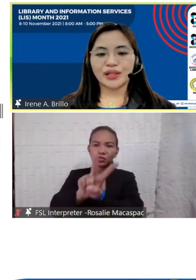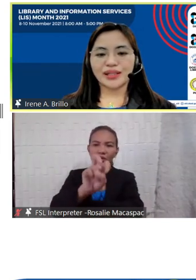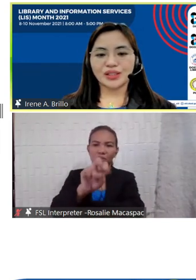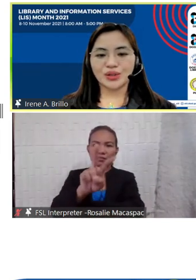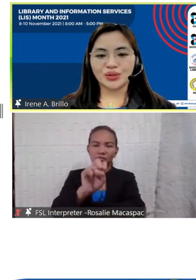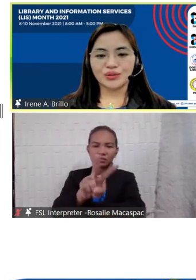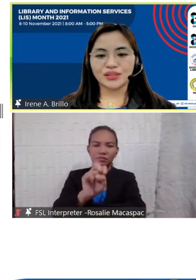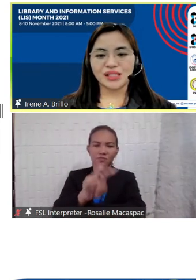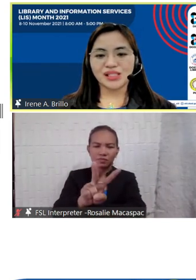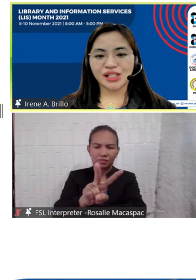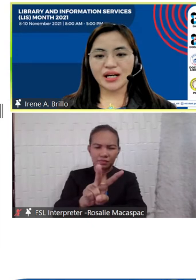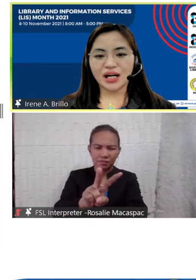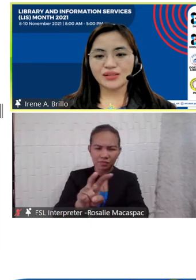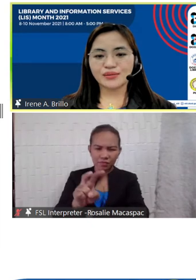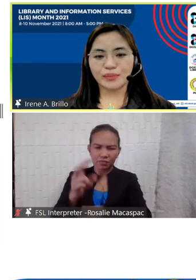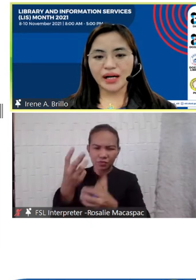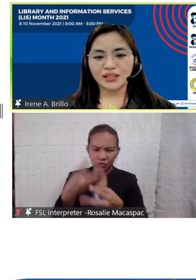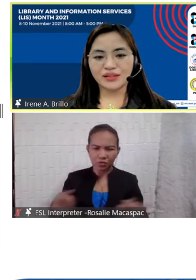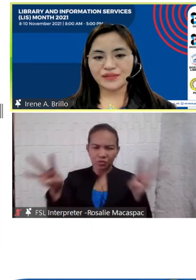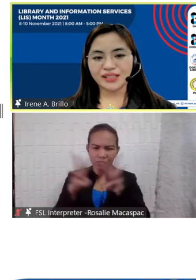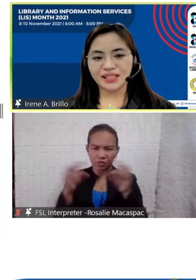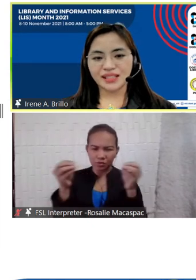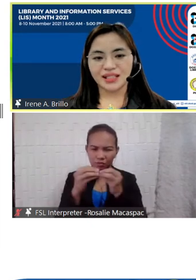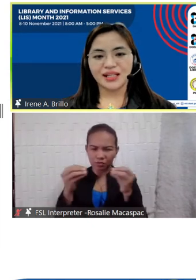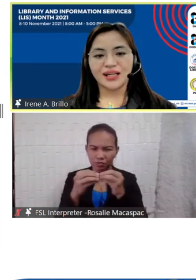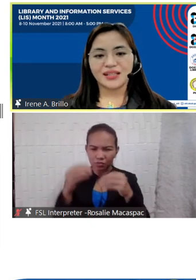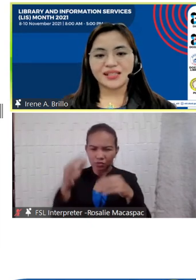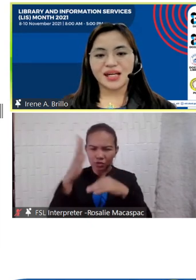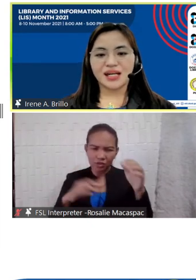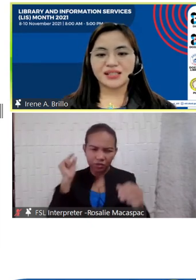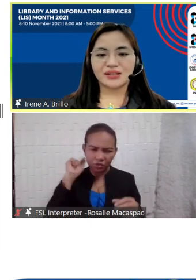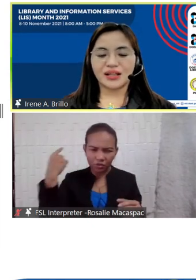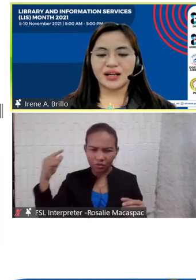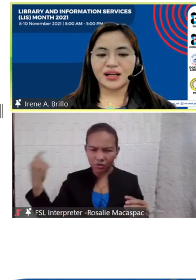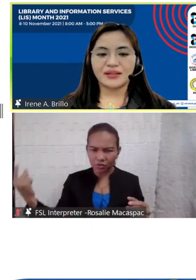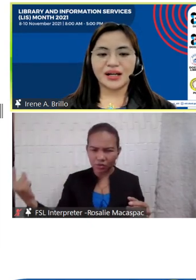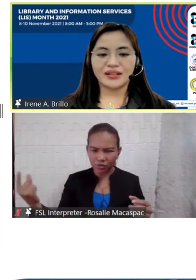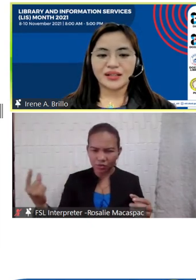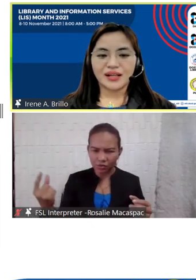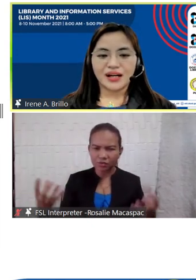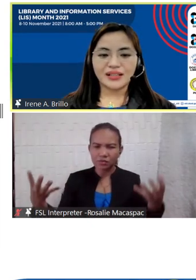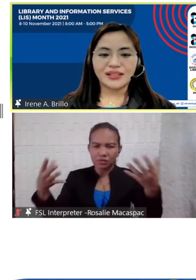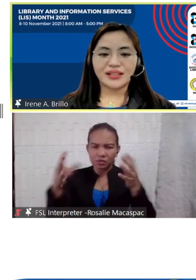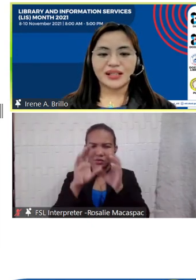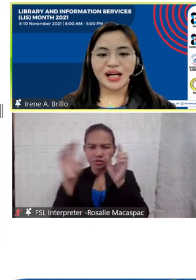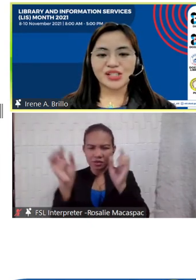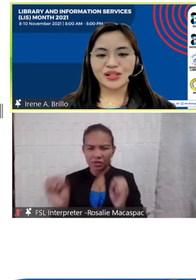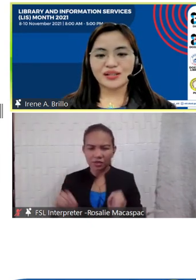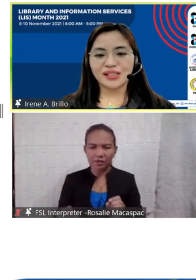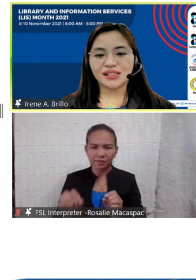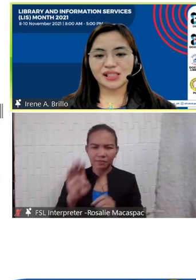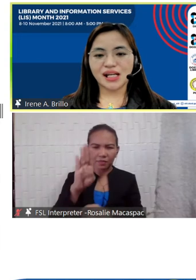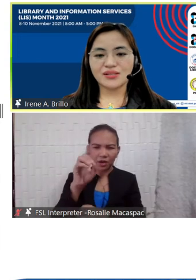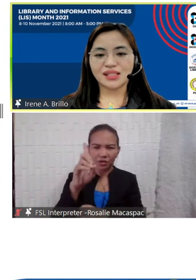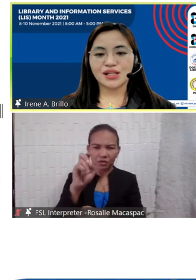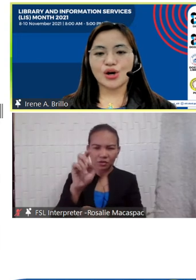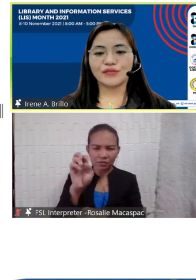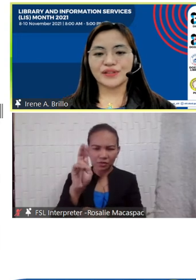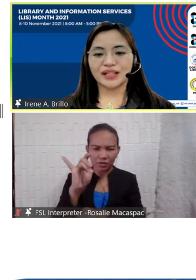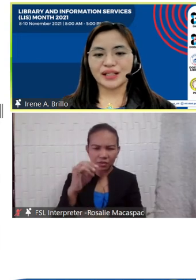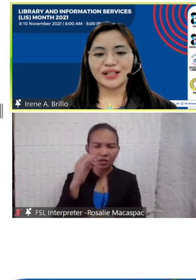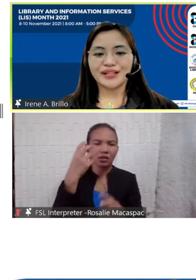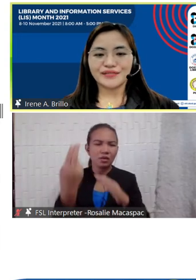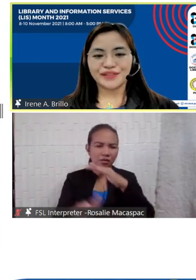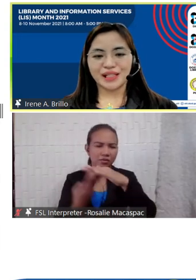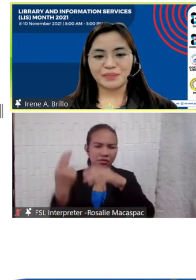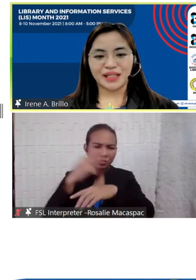Worth More Than Gold, Siargao's Biodiversity. This is under the National Research Council of